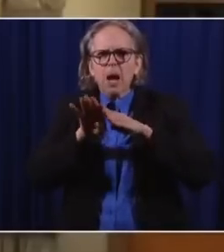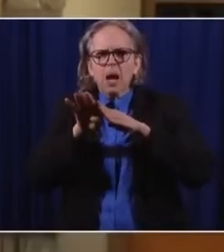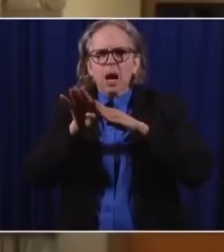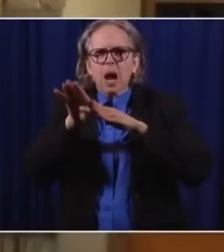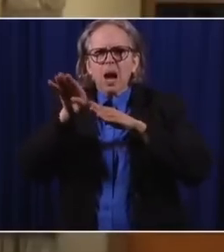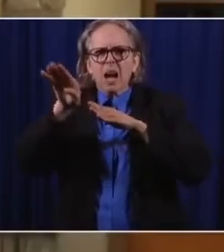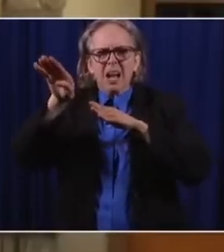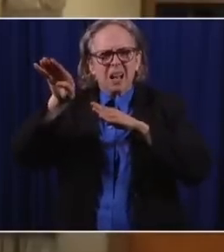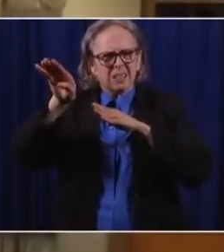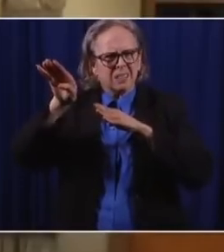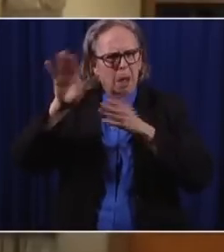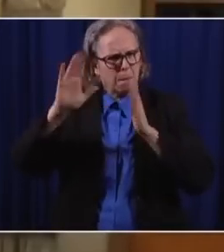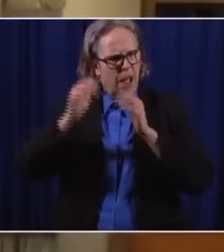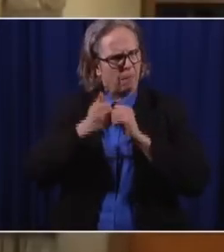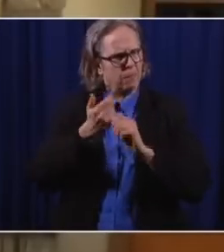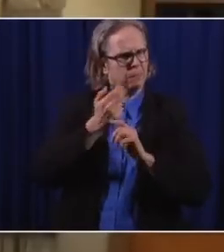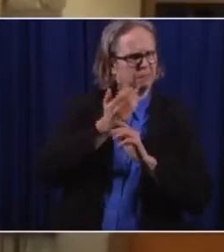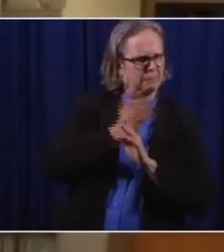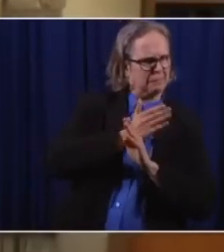go up.